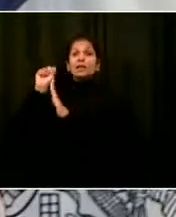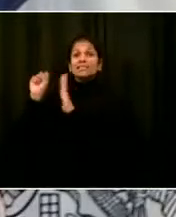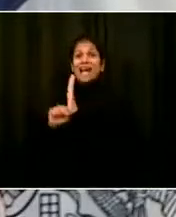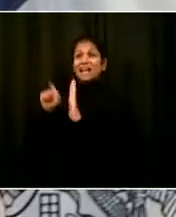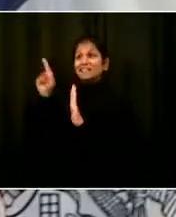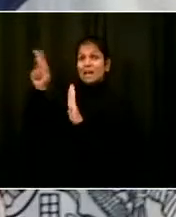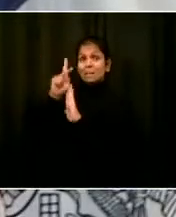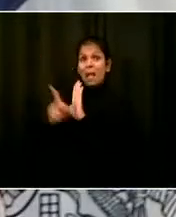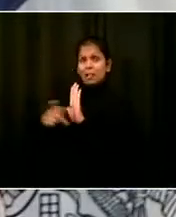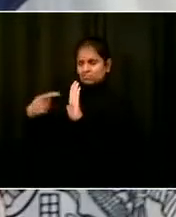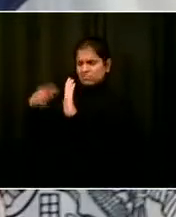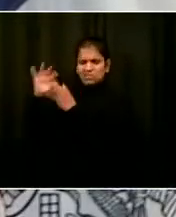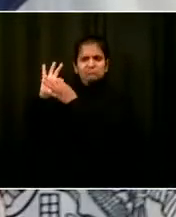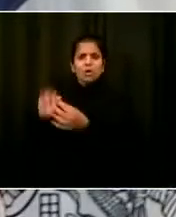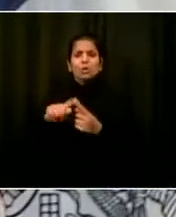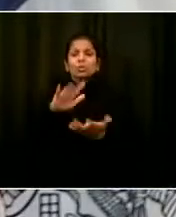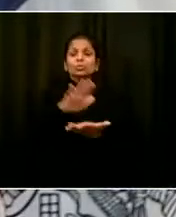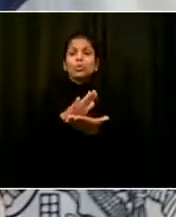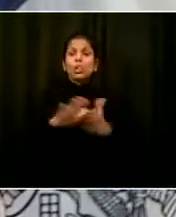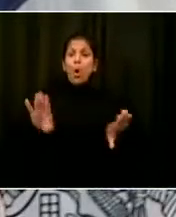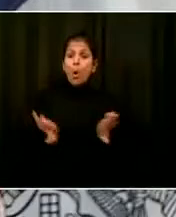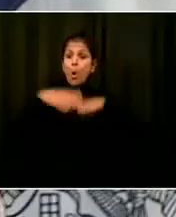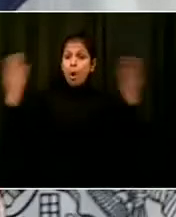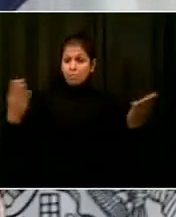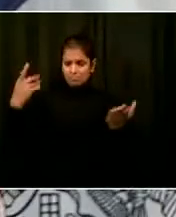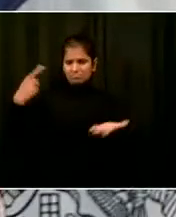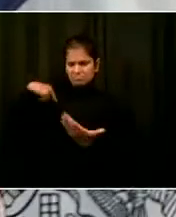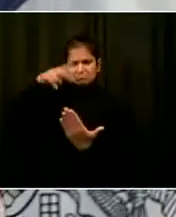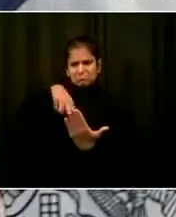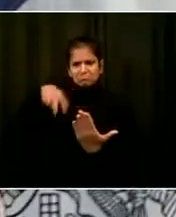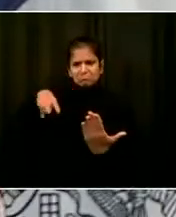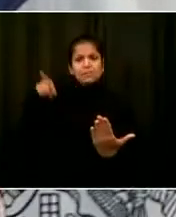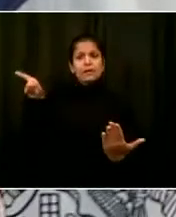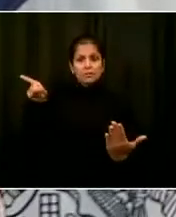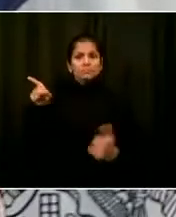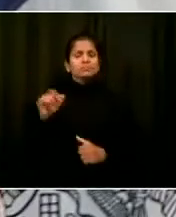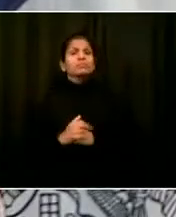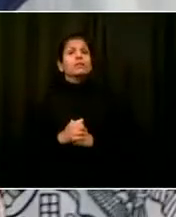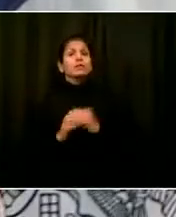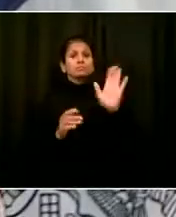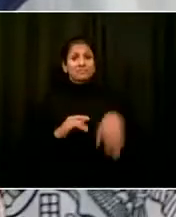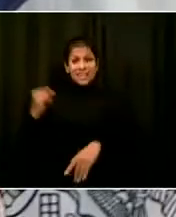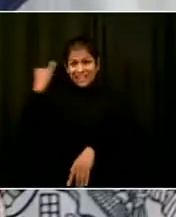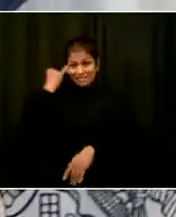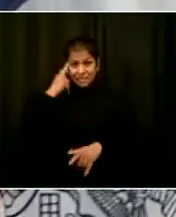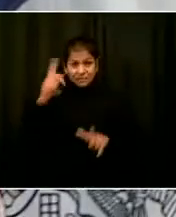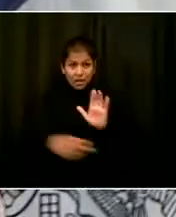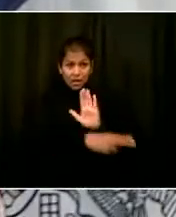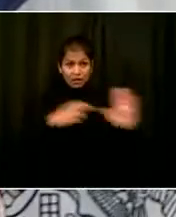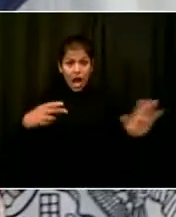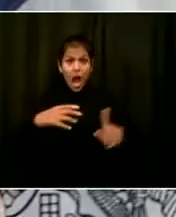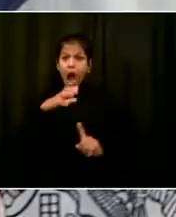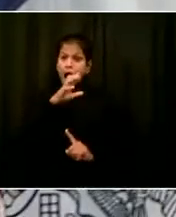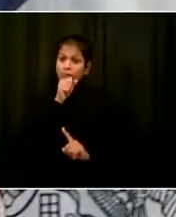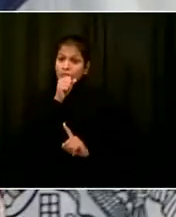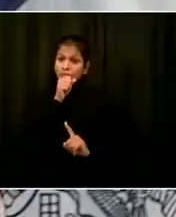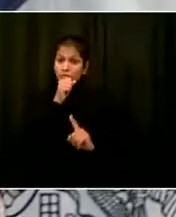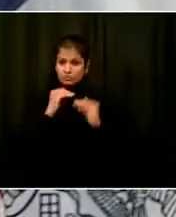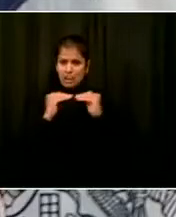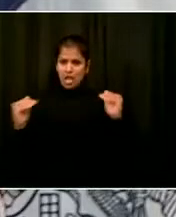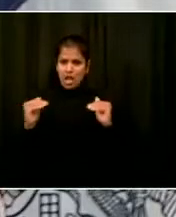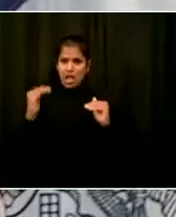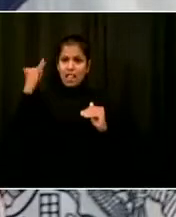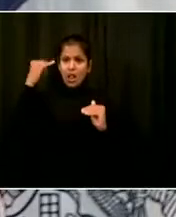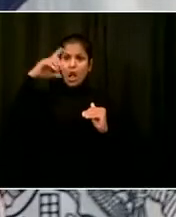designation is in effect and I mean it just looks like a huge logistical challenge entailing testing opportunity on school grounds or